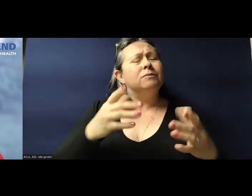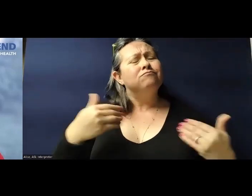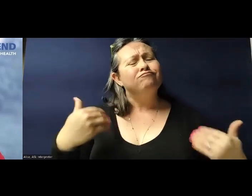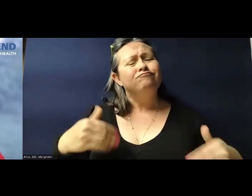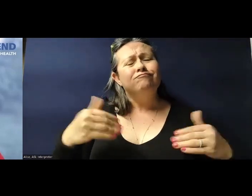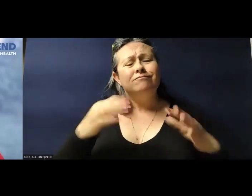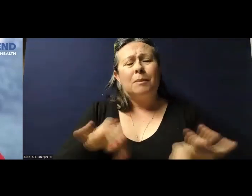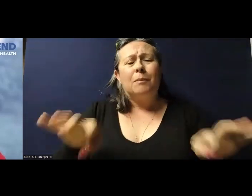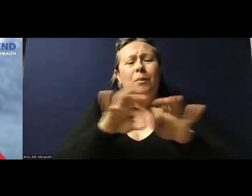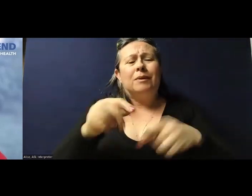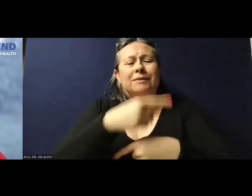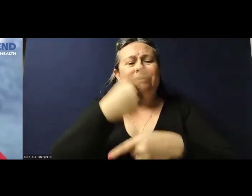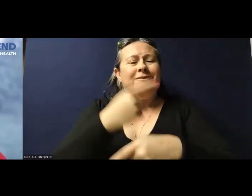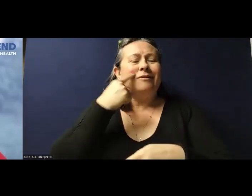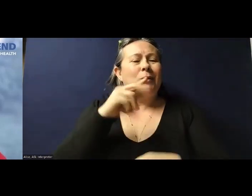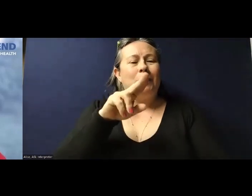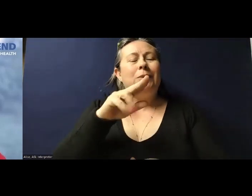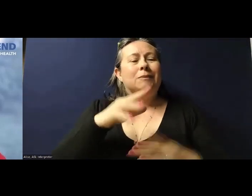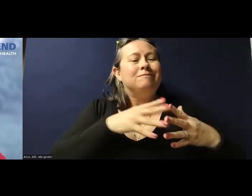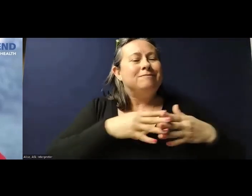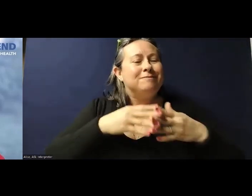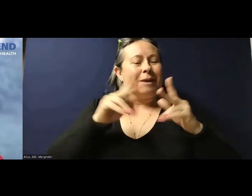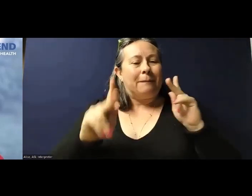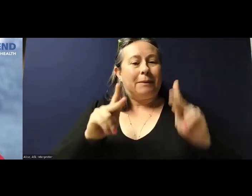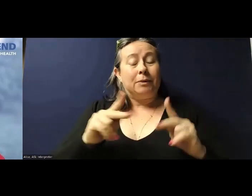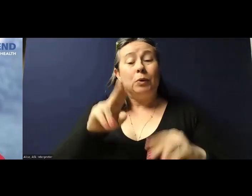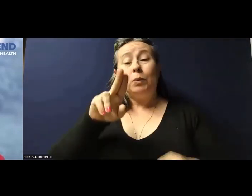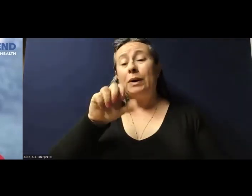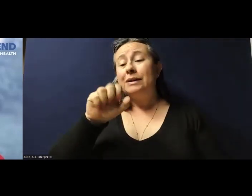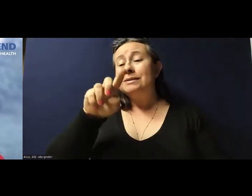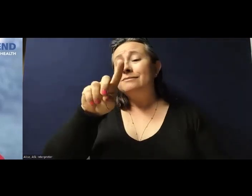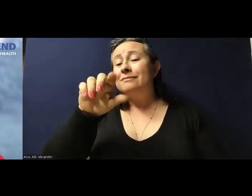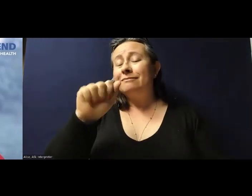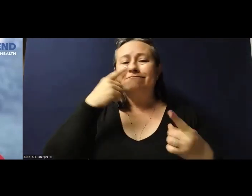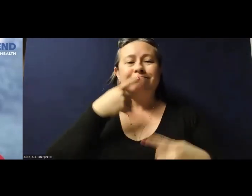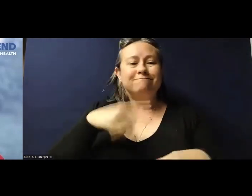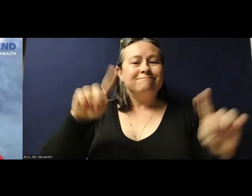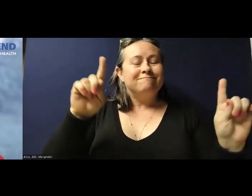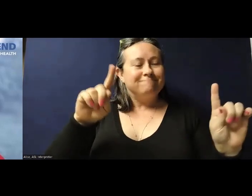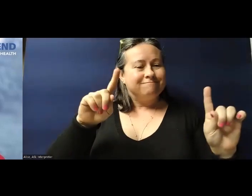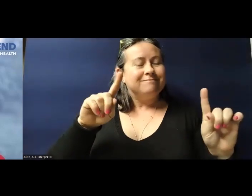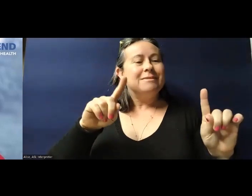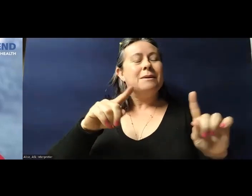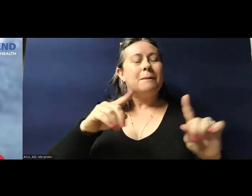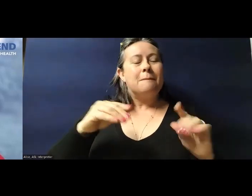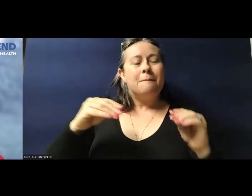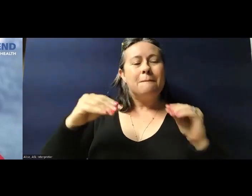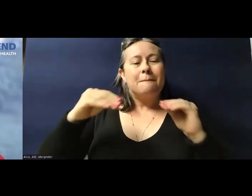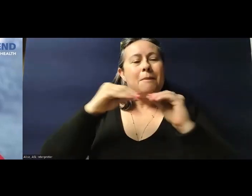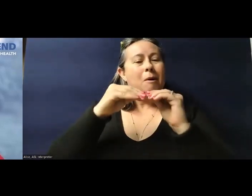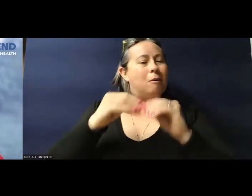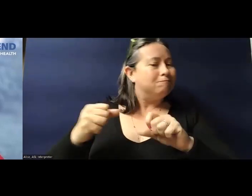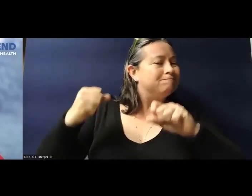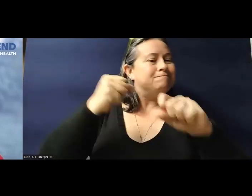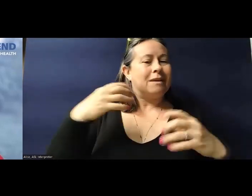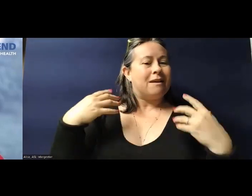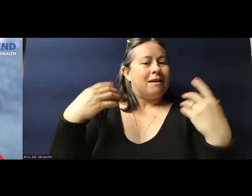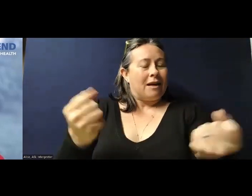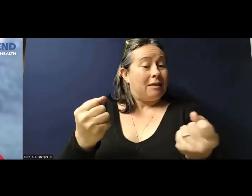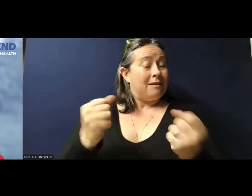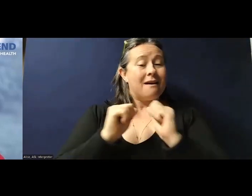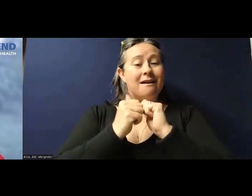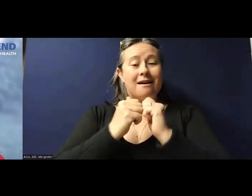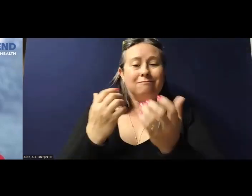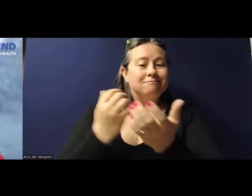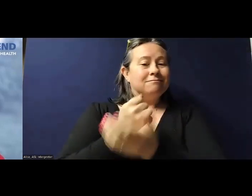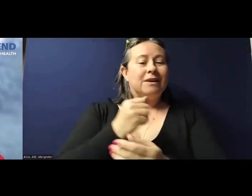people. Today, USDA announces a new initiative, Ascend for Better Health, that is focused on using food and nutrition